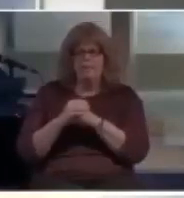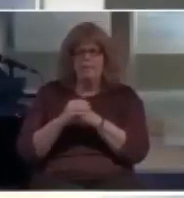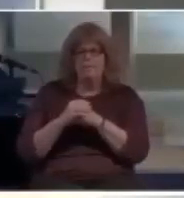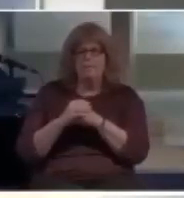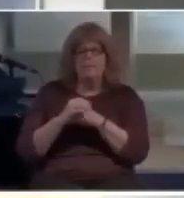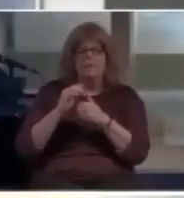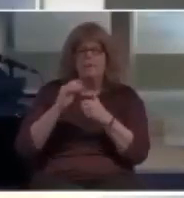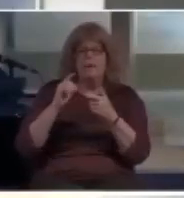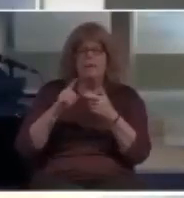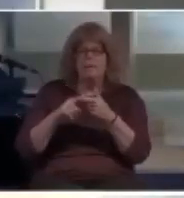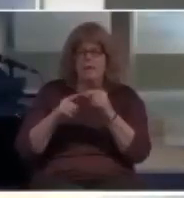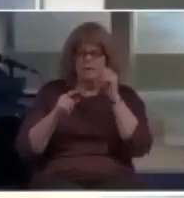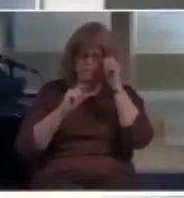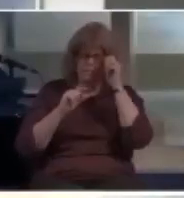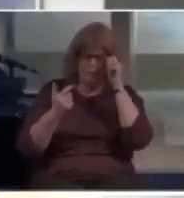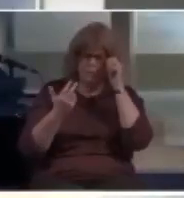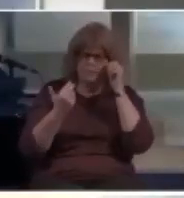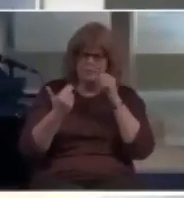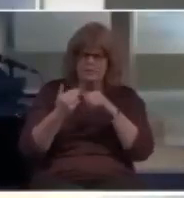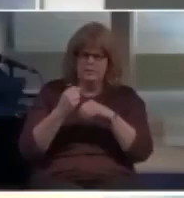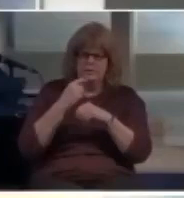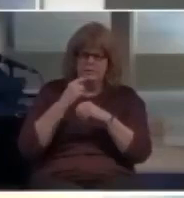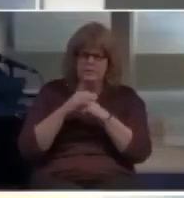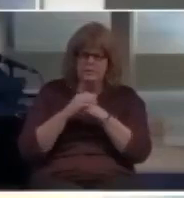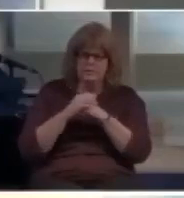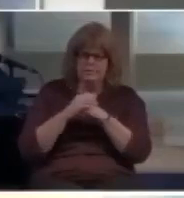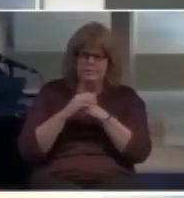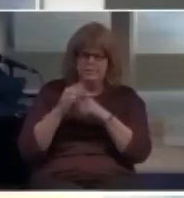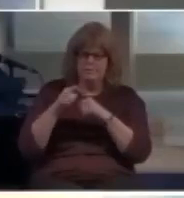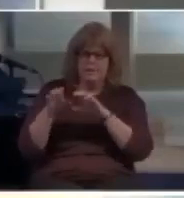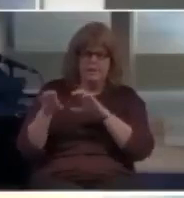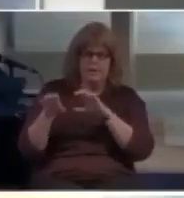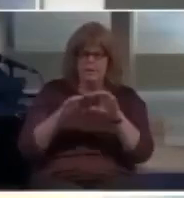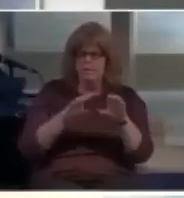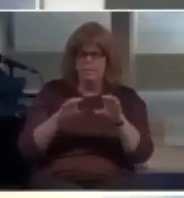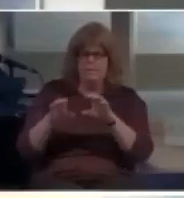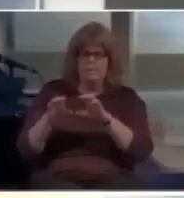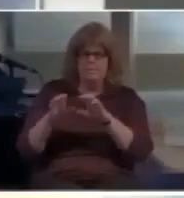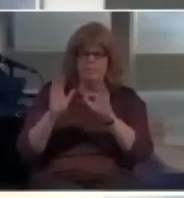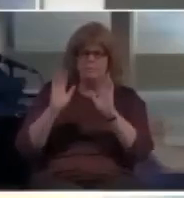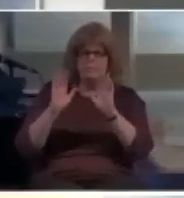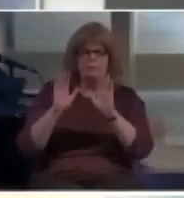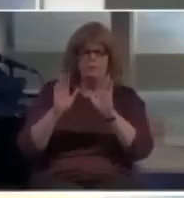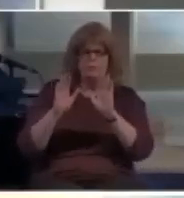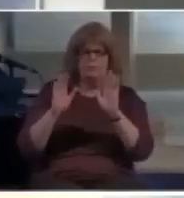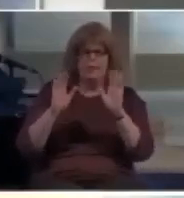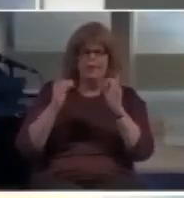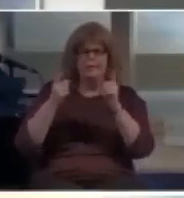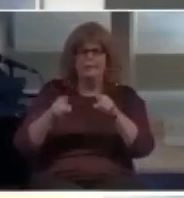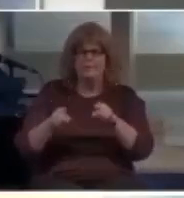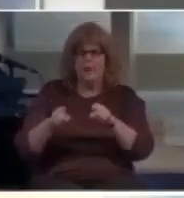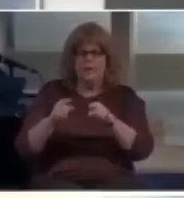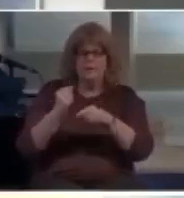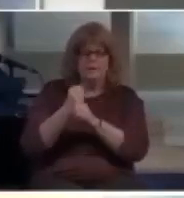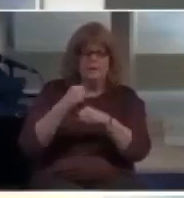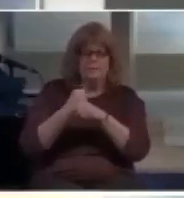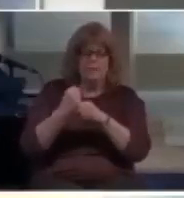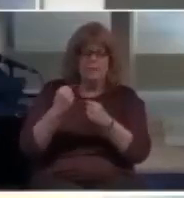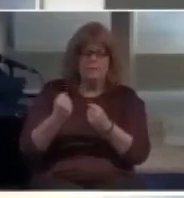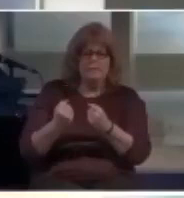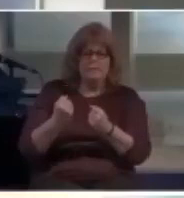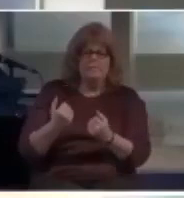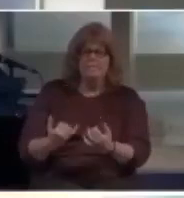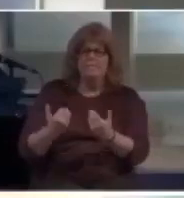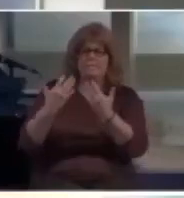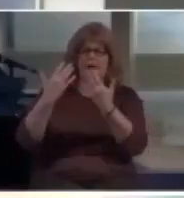And then he goes on in verse 13 and he says, he performs great signs so that he even makes fire come